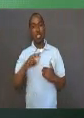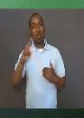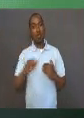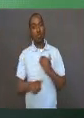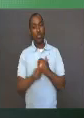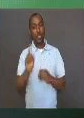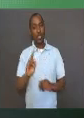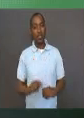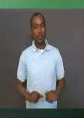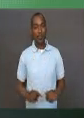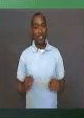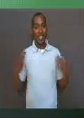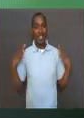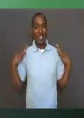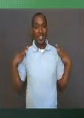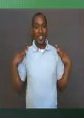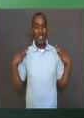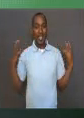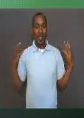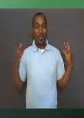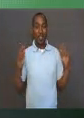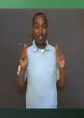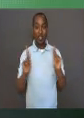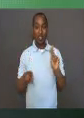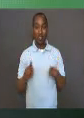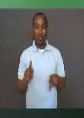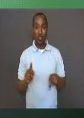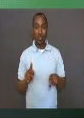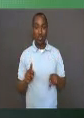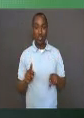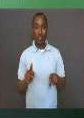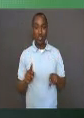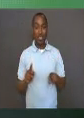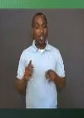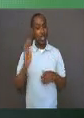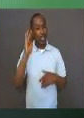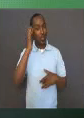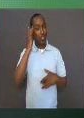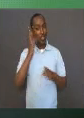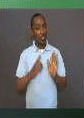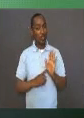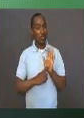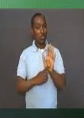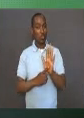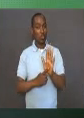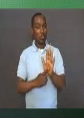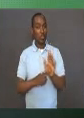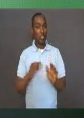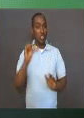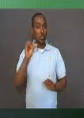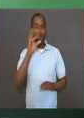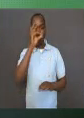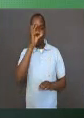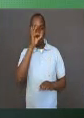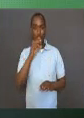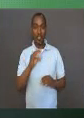The healthy people had been exposed to a disease that was like smallpox, and they